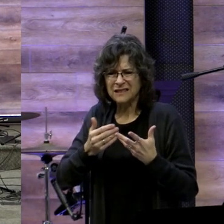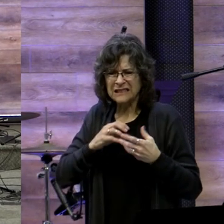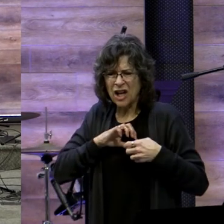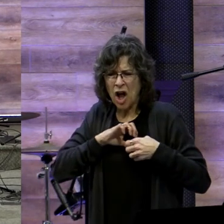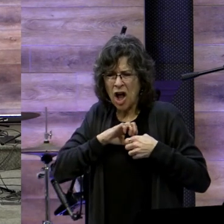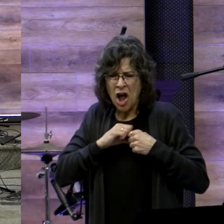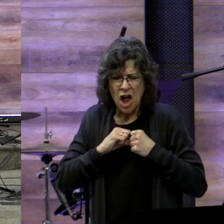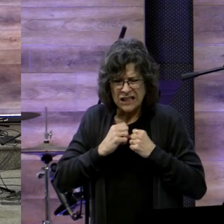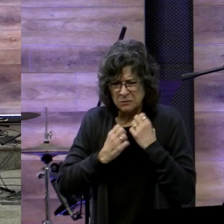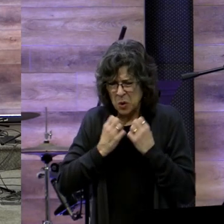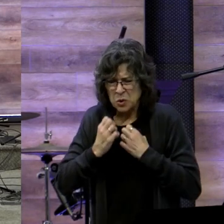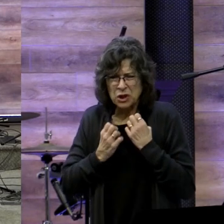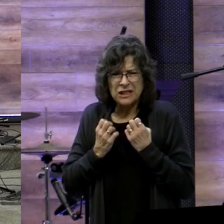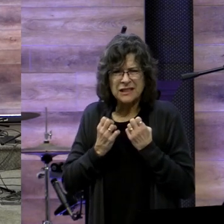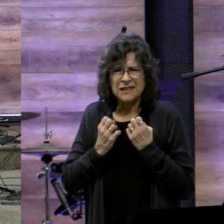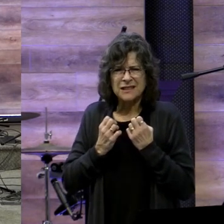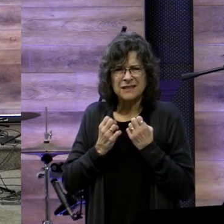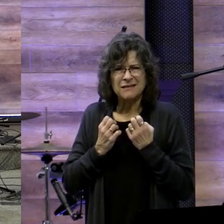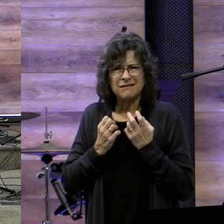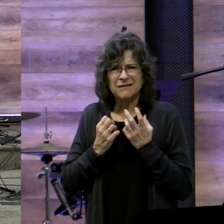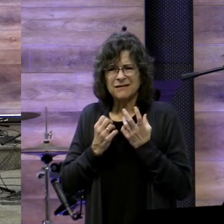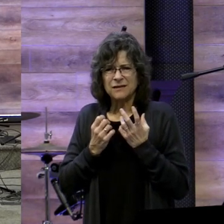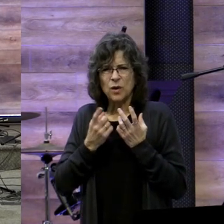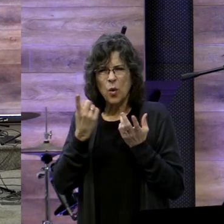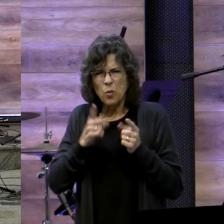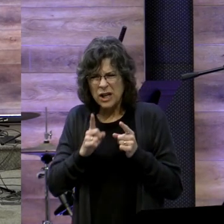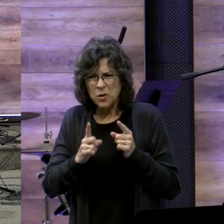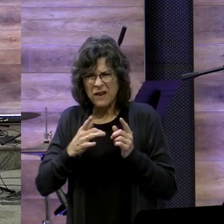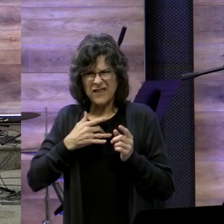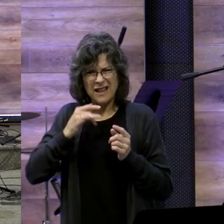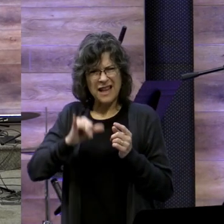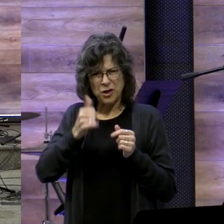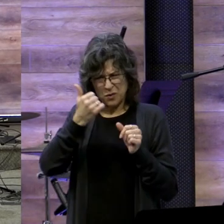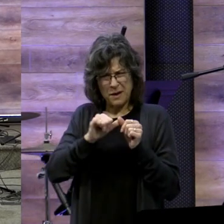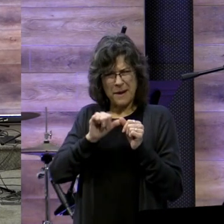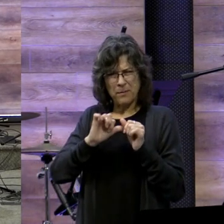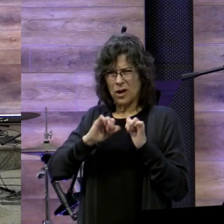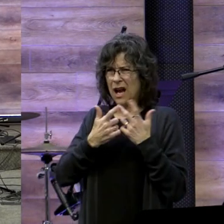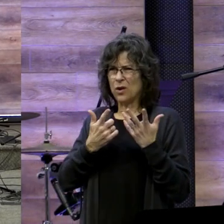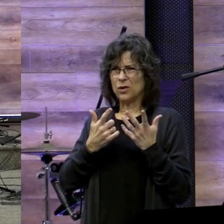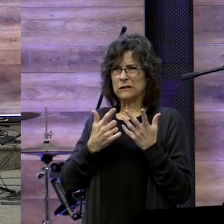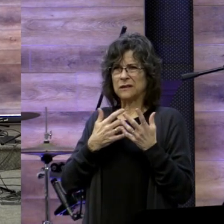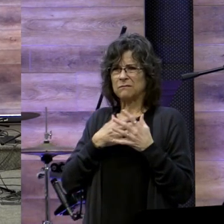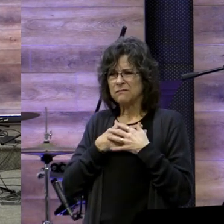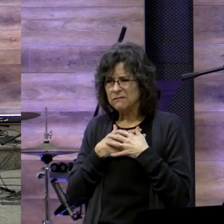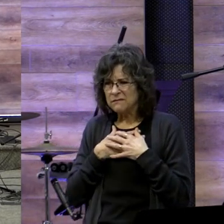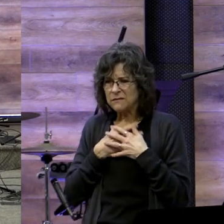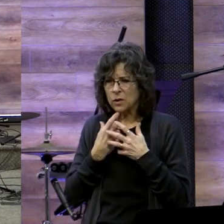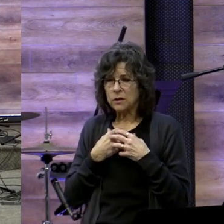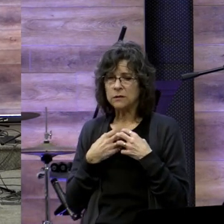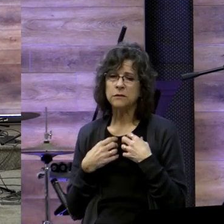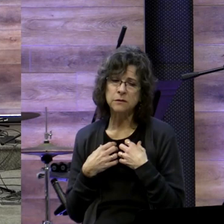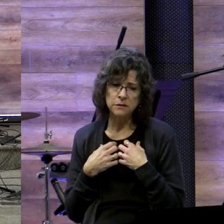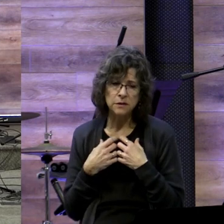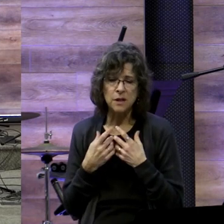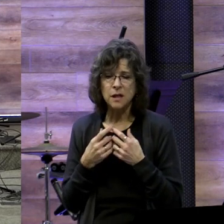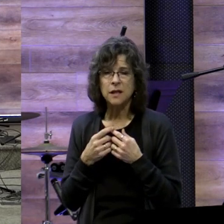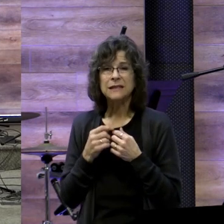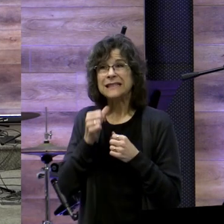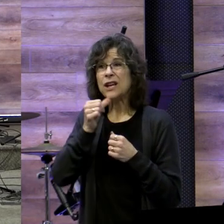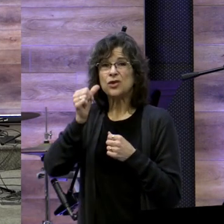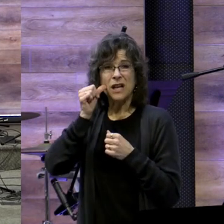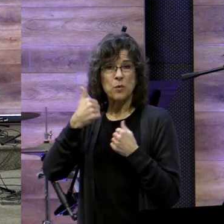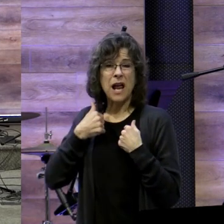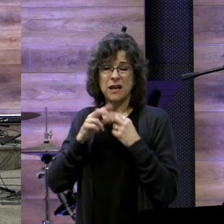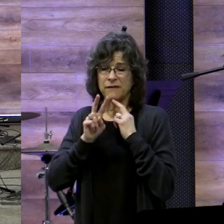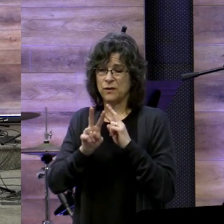that day? What did it cause you to wrestle with? Even yesterday, there was a funeral service for